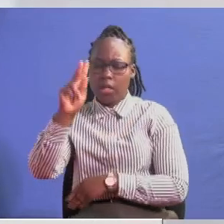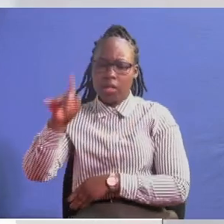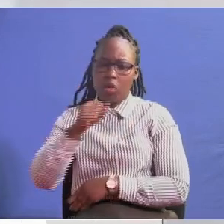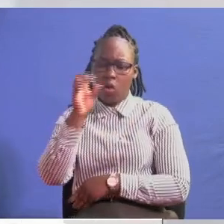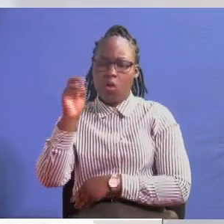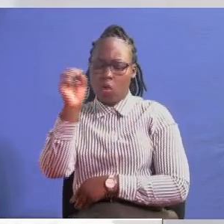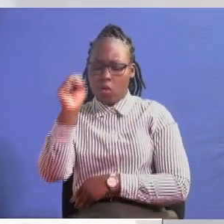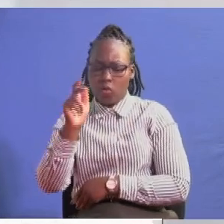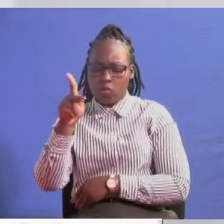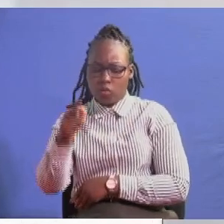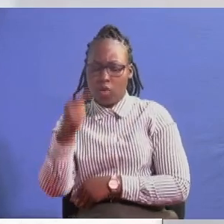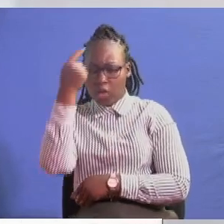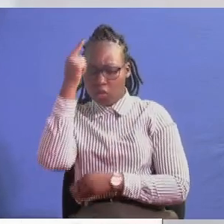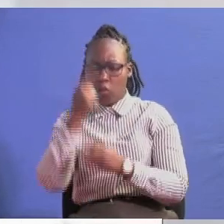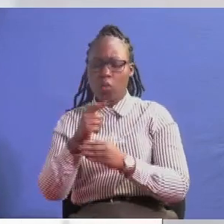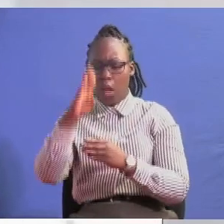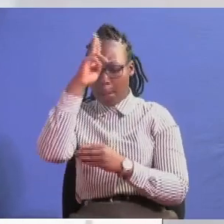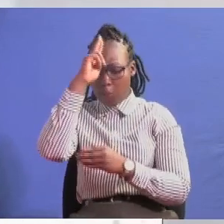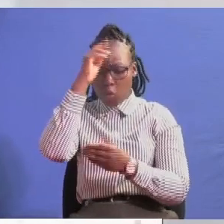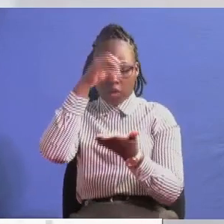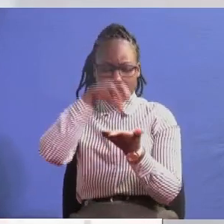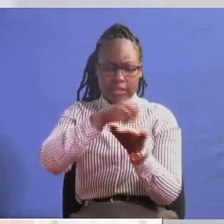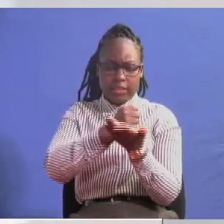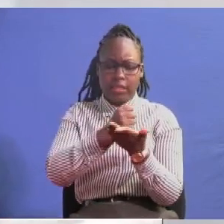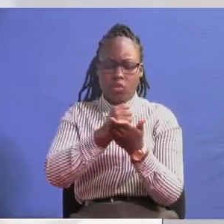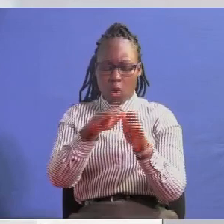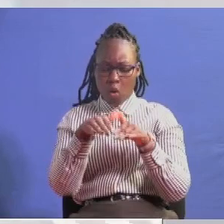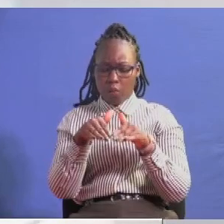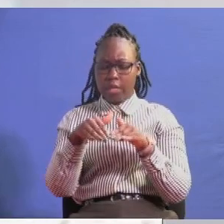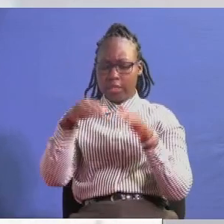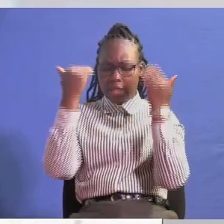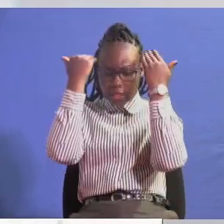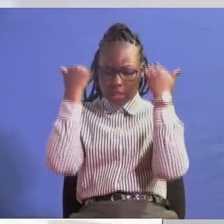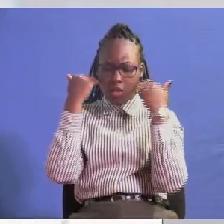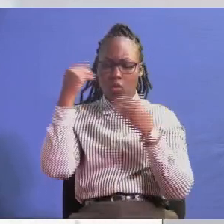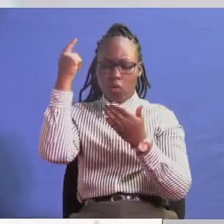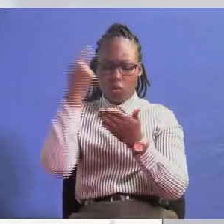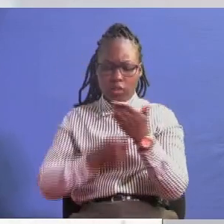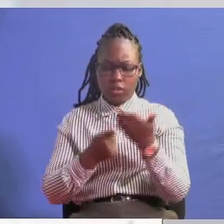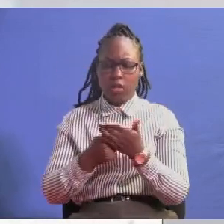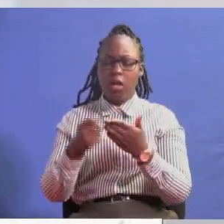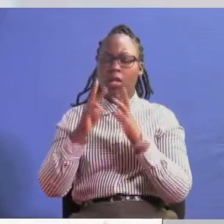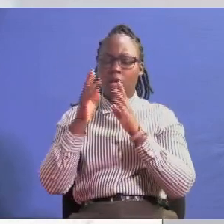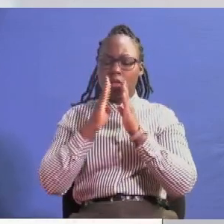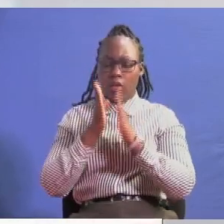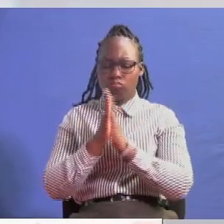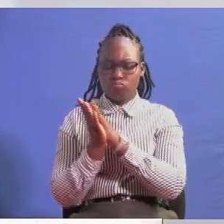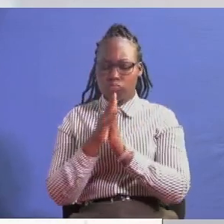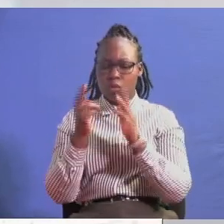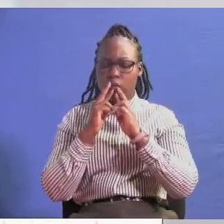surrendered to Mantanya police station awaiting court charges. This story was produced by Hussein Mohammed.